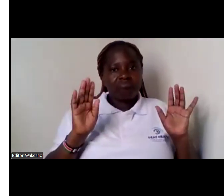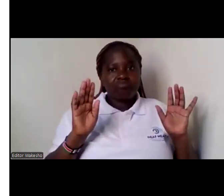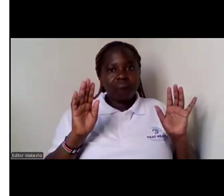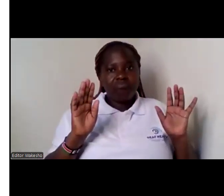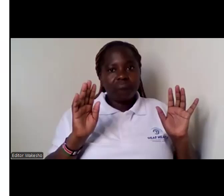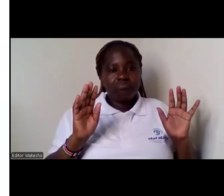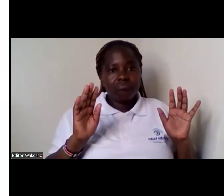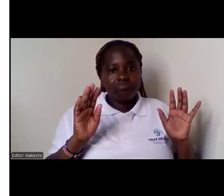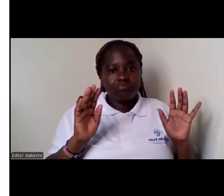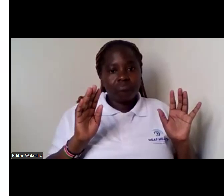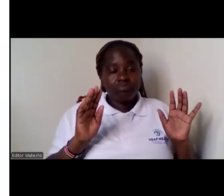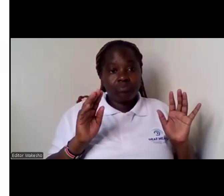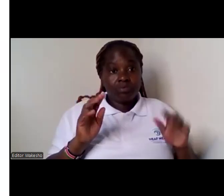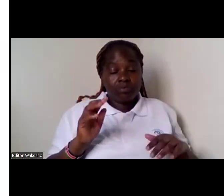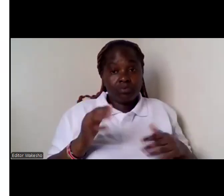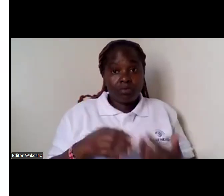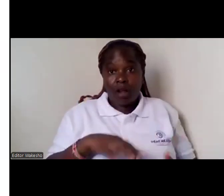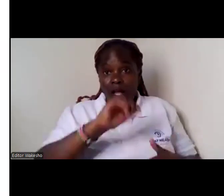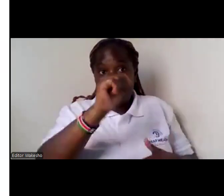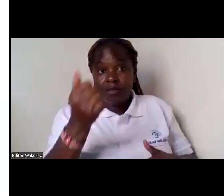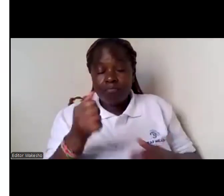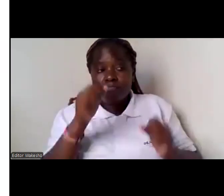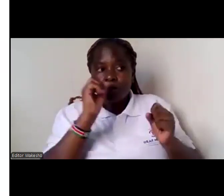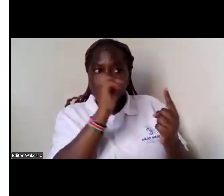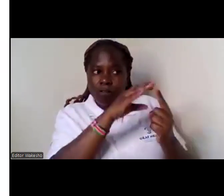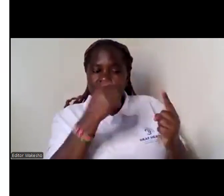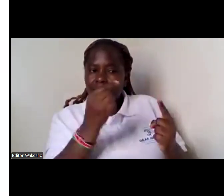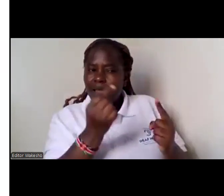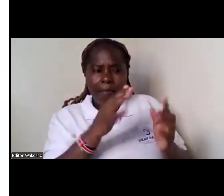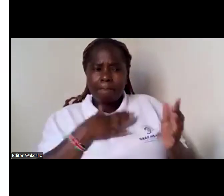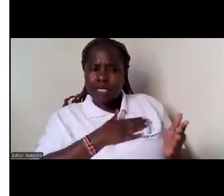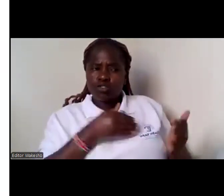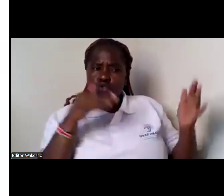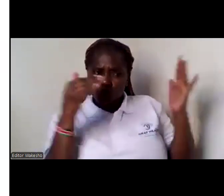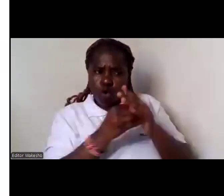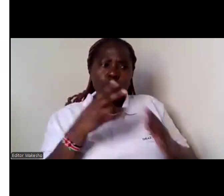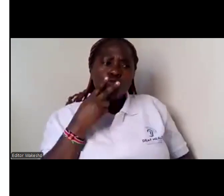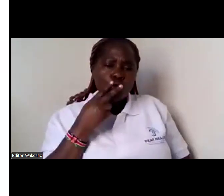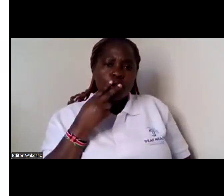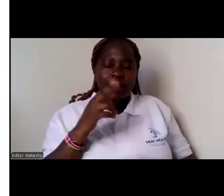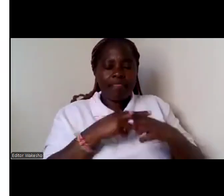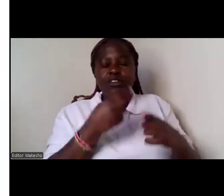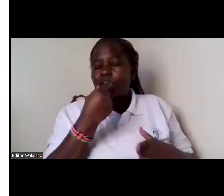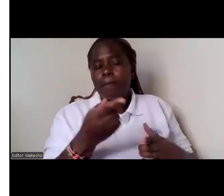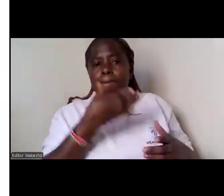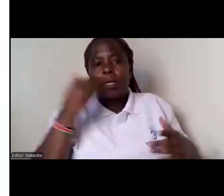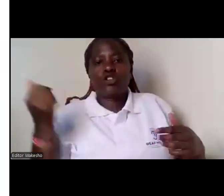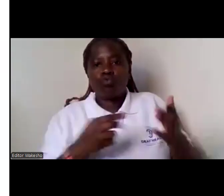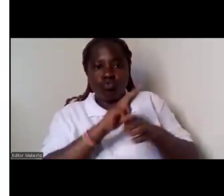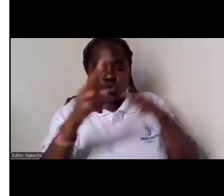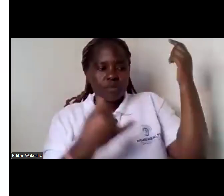So if someone is smoking, or other than advising them to stop smoking, we would maybe recommend they use something like the coil. The coil